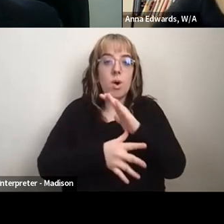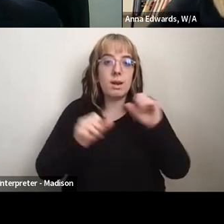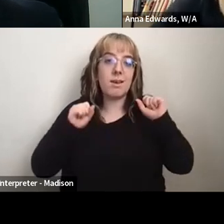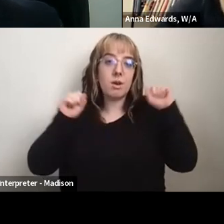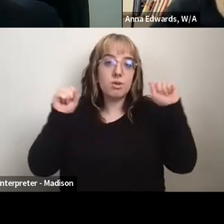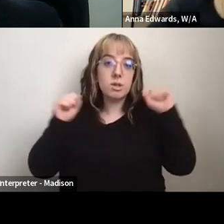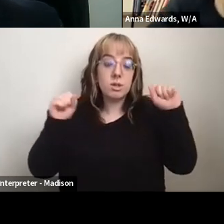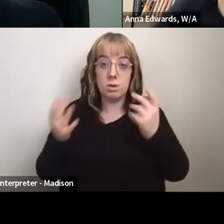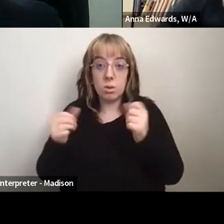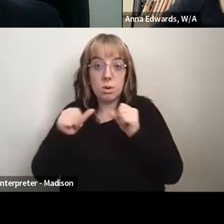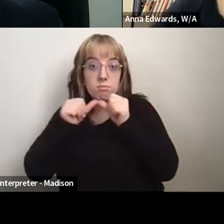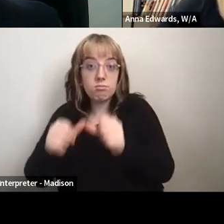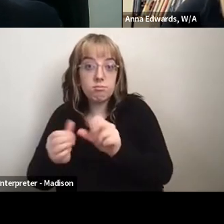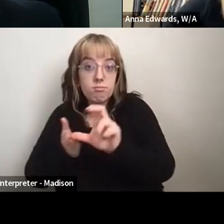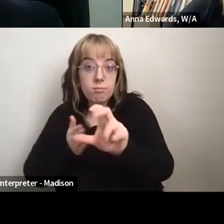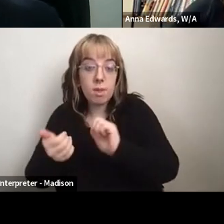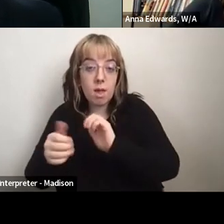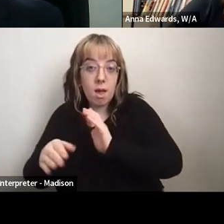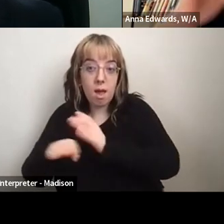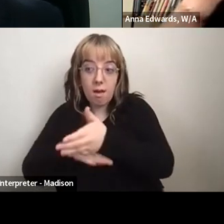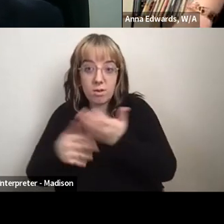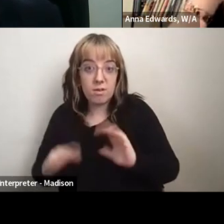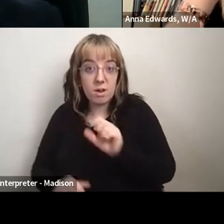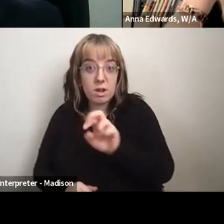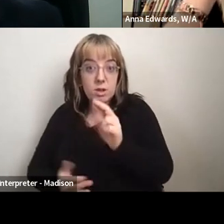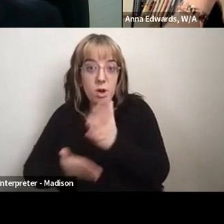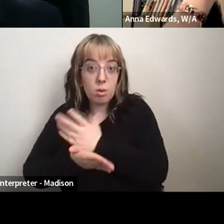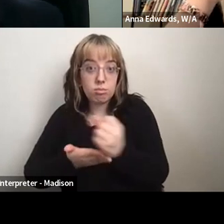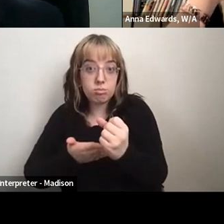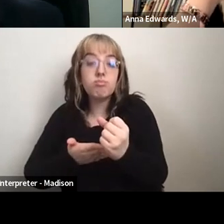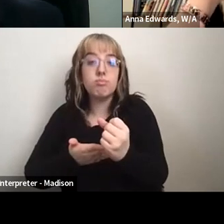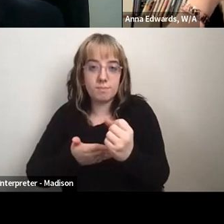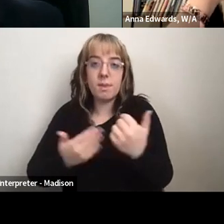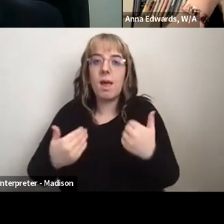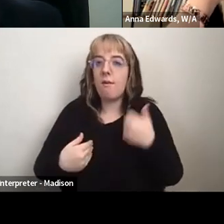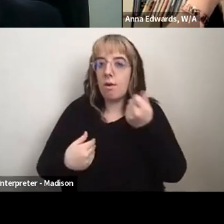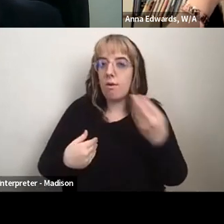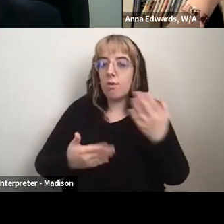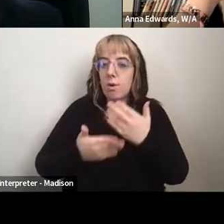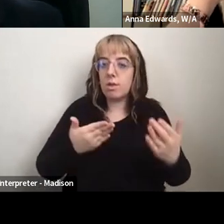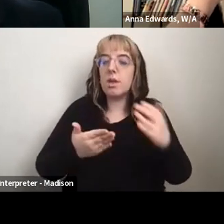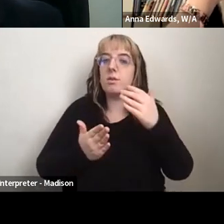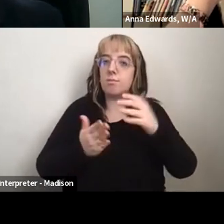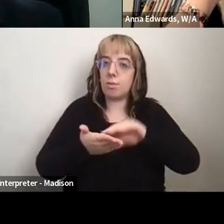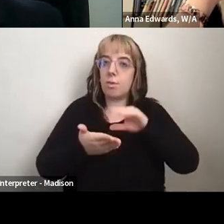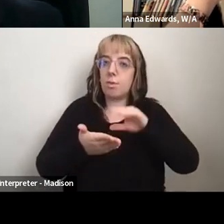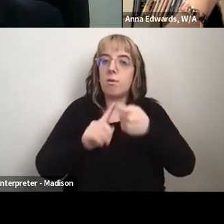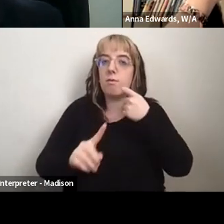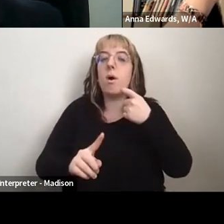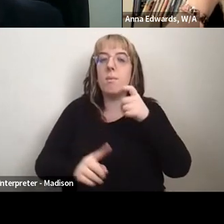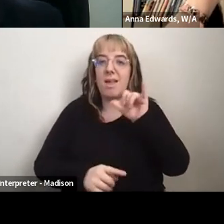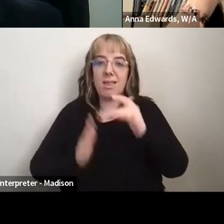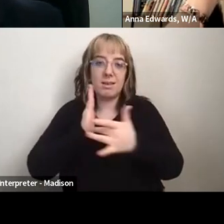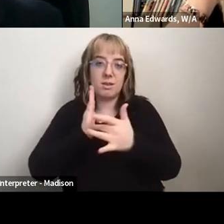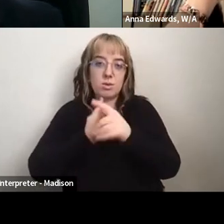do we want to continue to fund after ESSER is gone. So and there are some things that we have learned from ESSER and from digital tools that we've